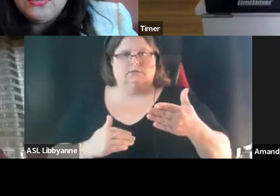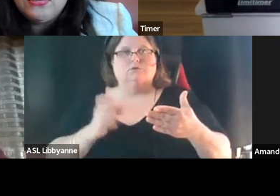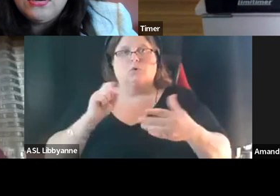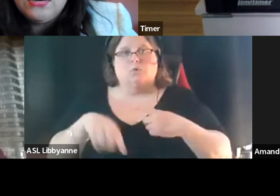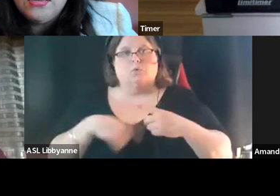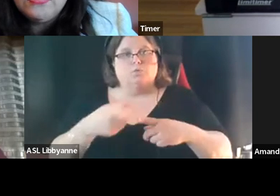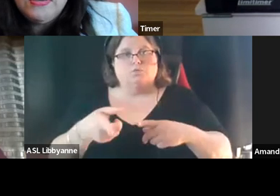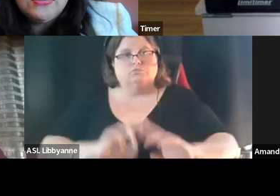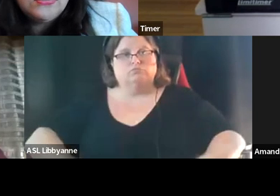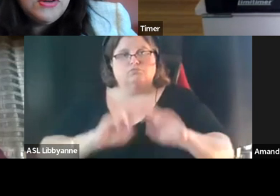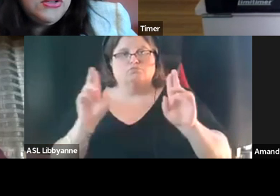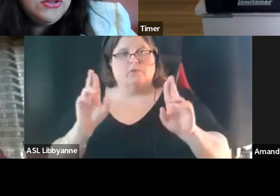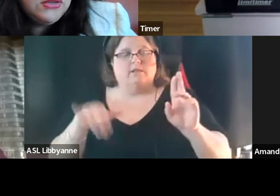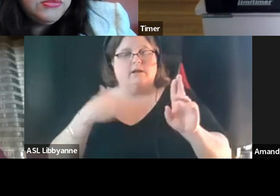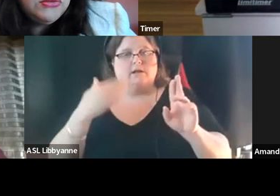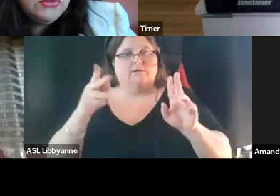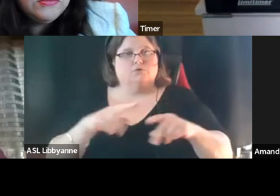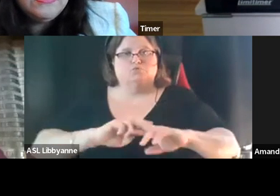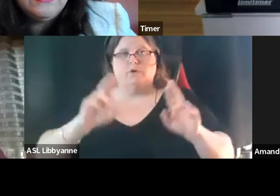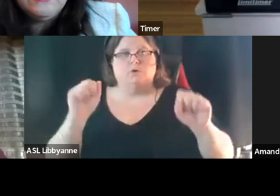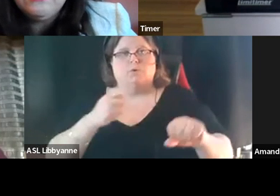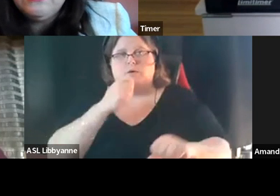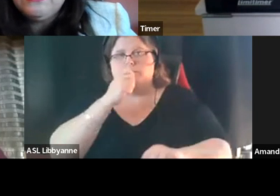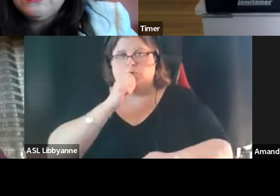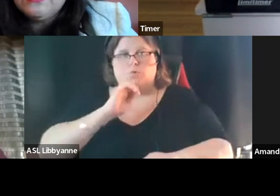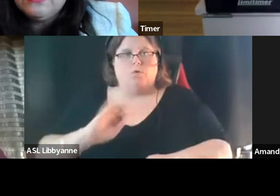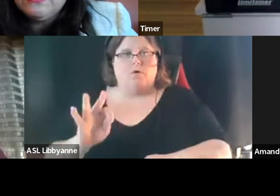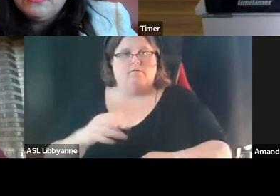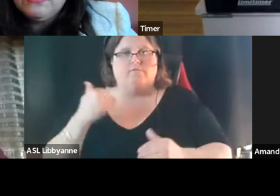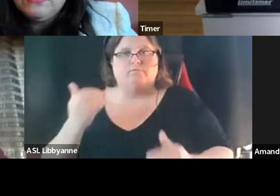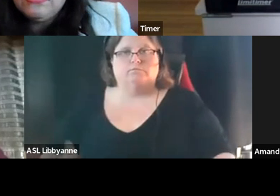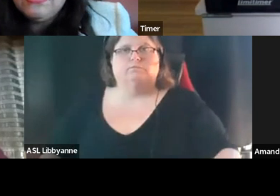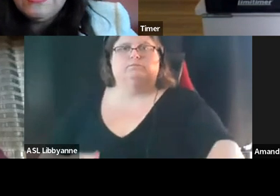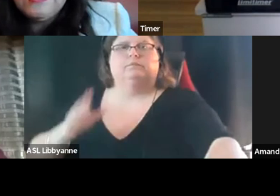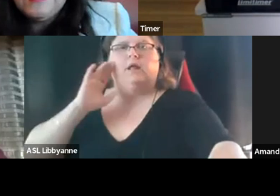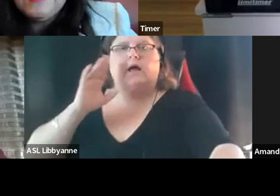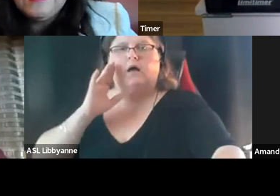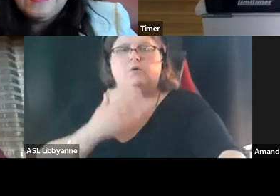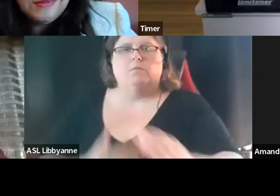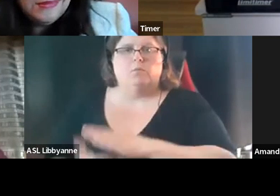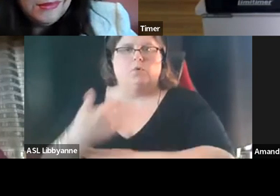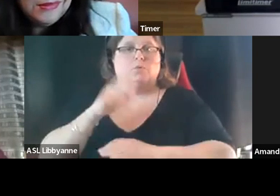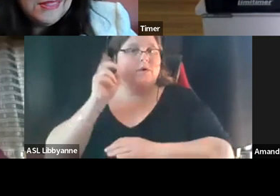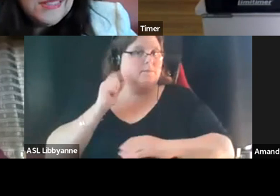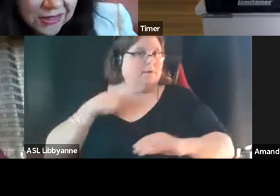whenever our next speaker is ready, you can unmute. Hi, good morning. Can you hear me?